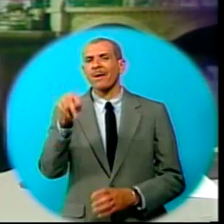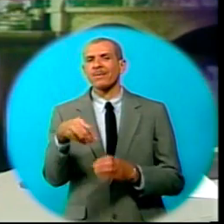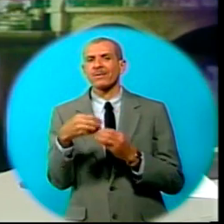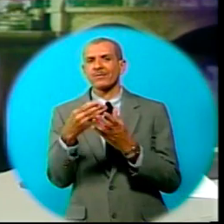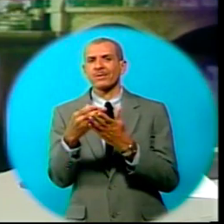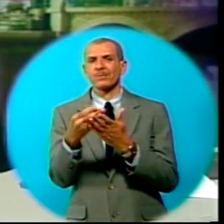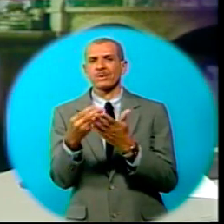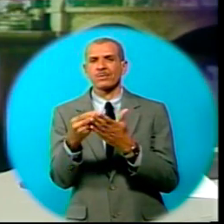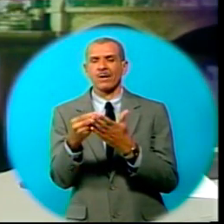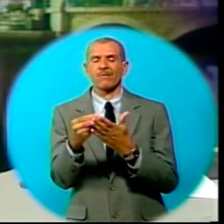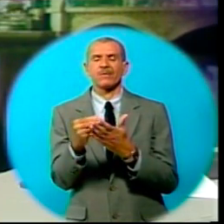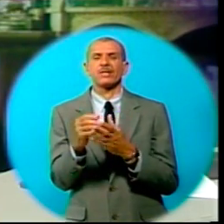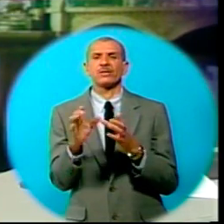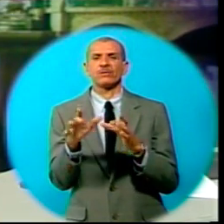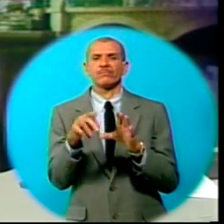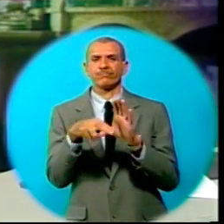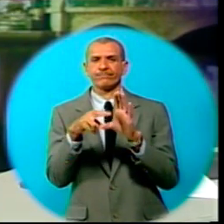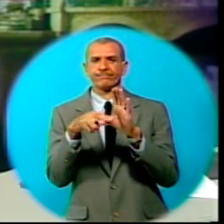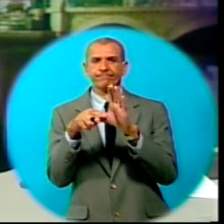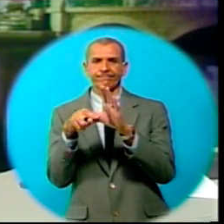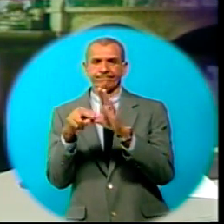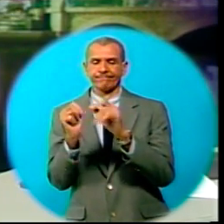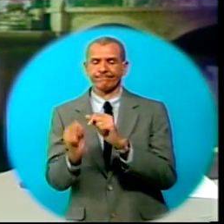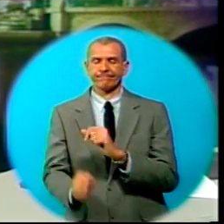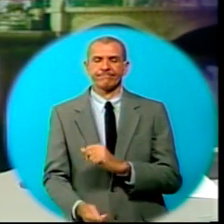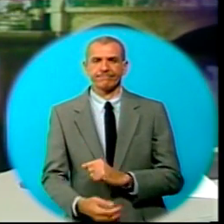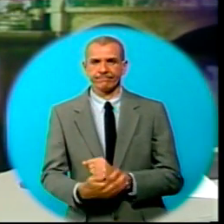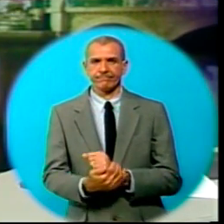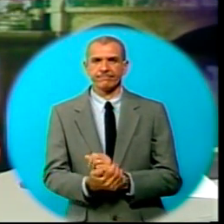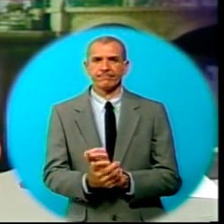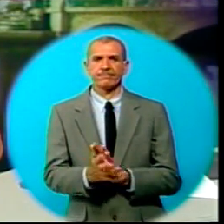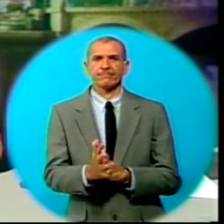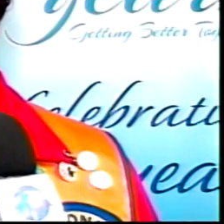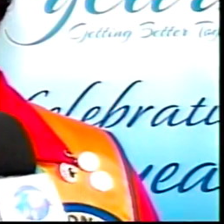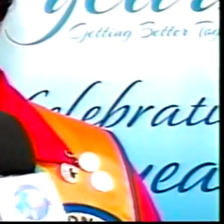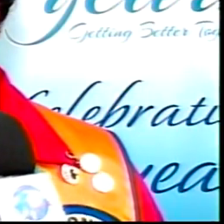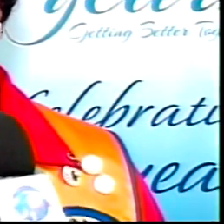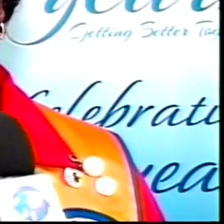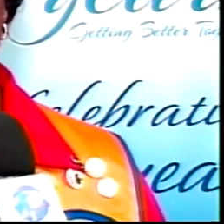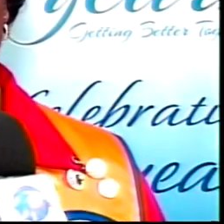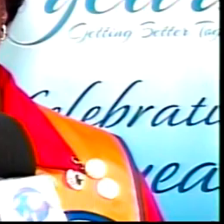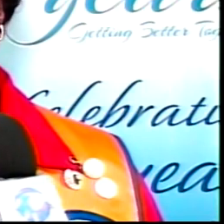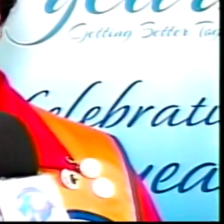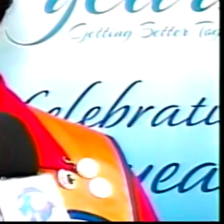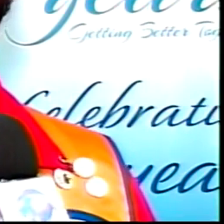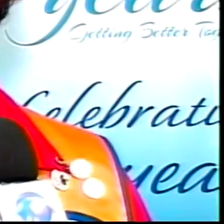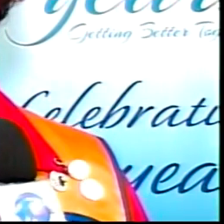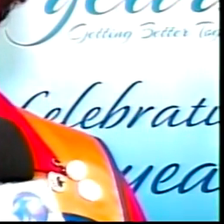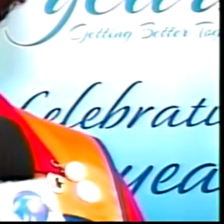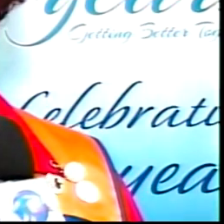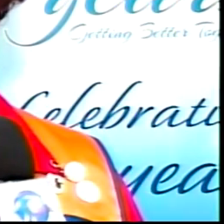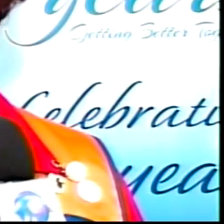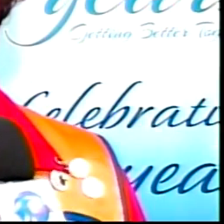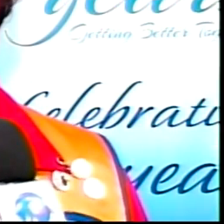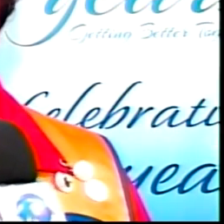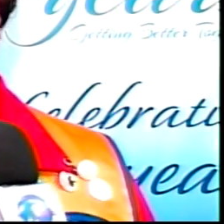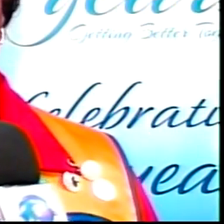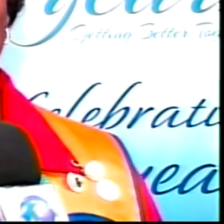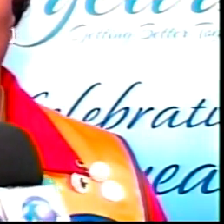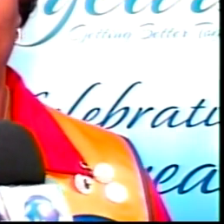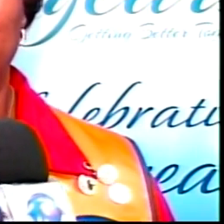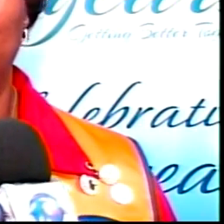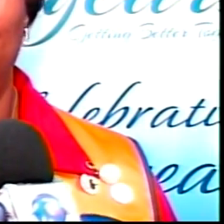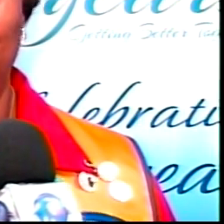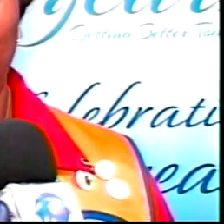have passed away last night after being taken to the Queen Elizabeth Hospital via ambulance. Well, visitors and patients